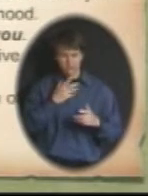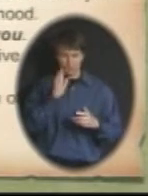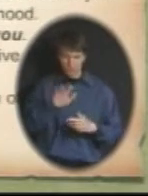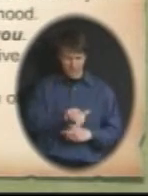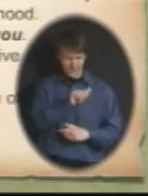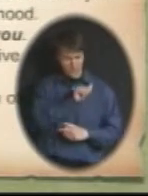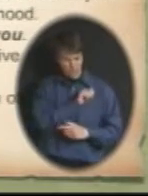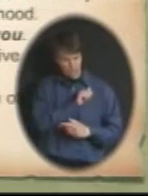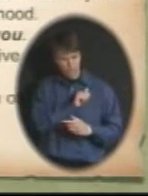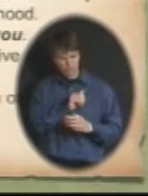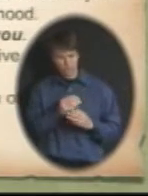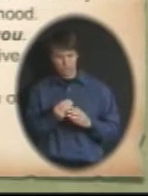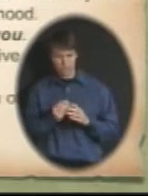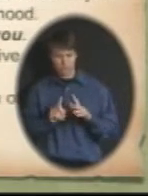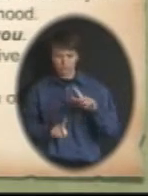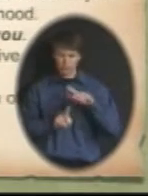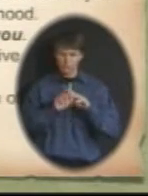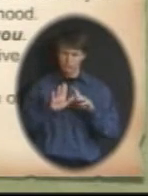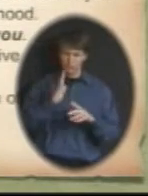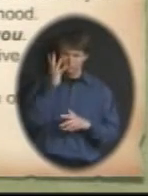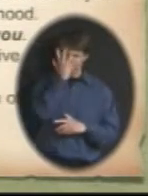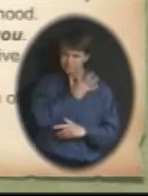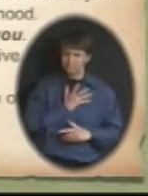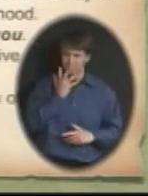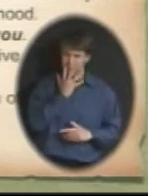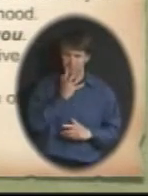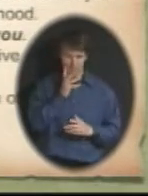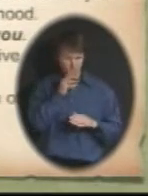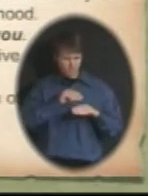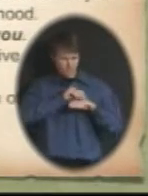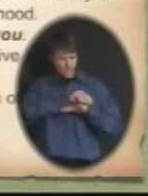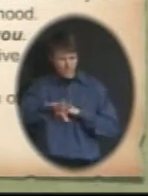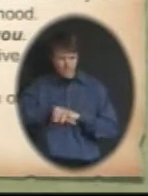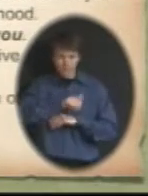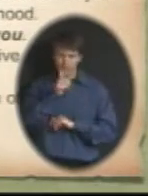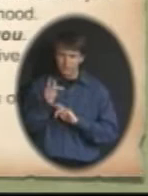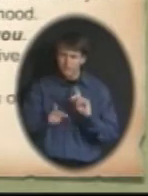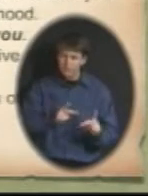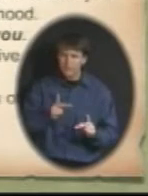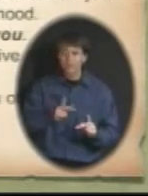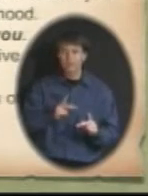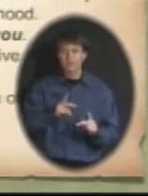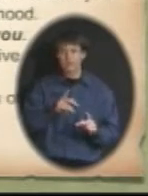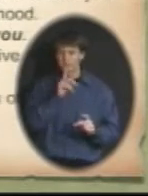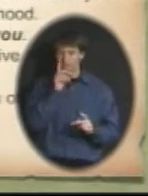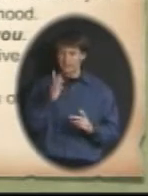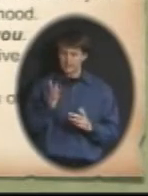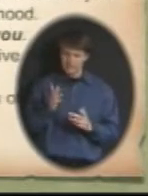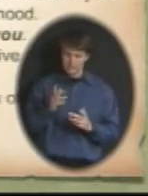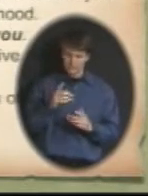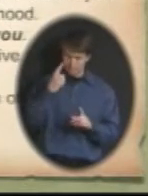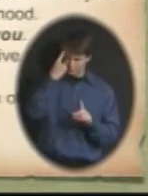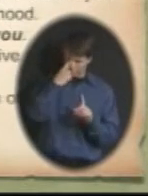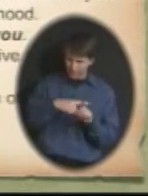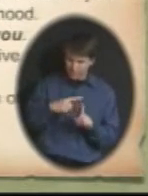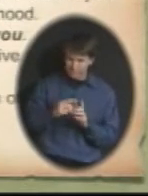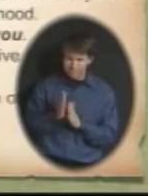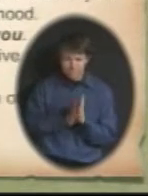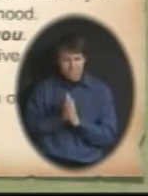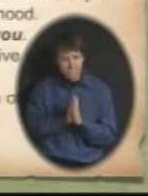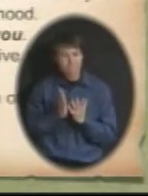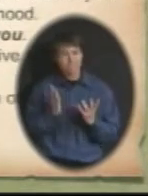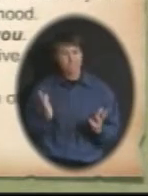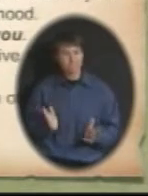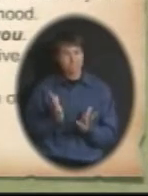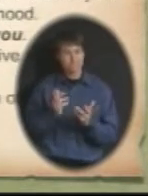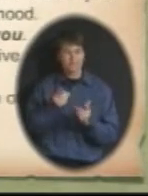your appearance. Your attitude affects people around you. Positive thoughts are invigorating, well-researched. The last